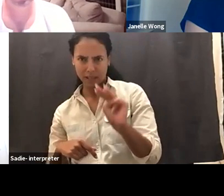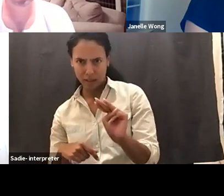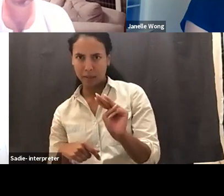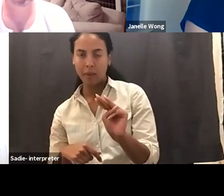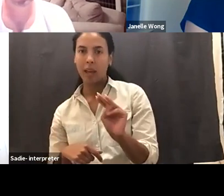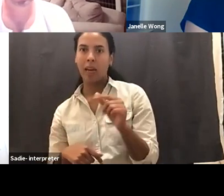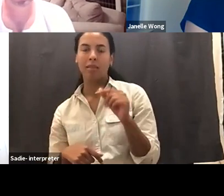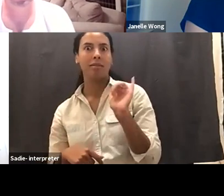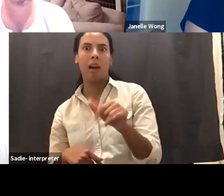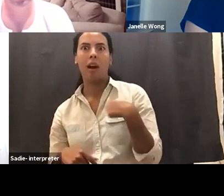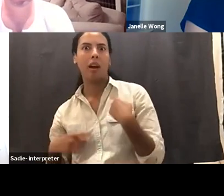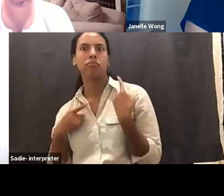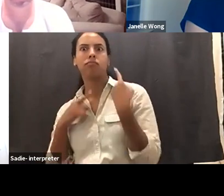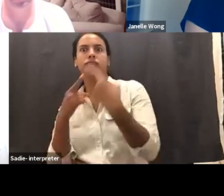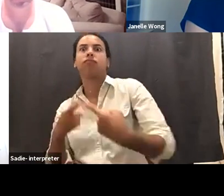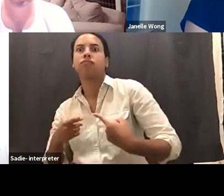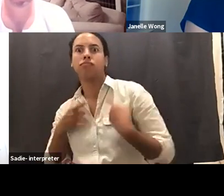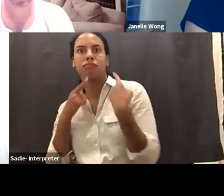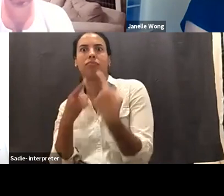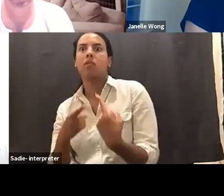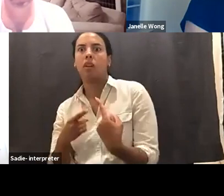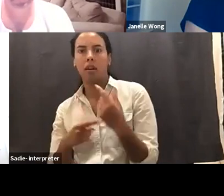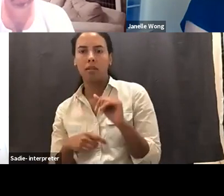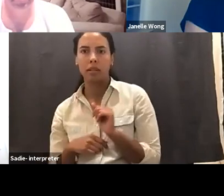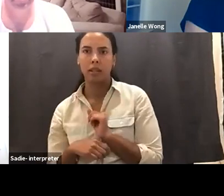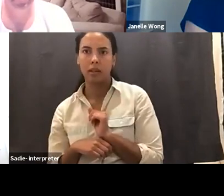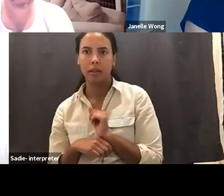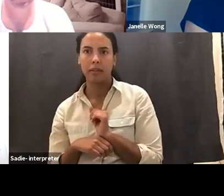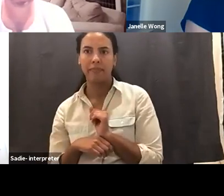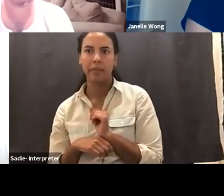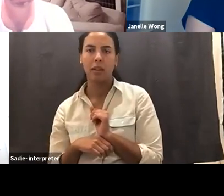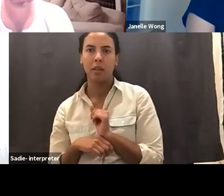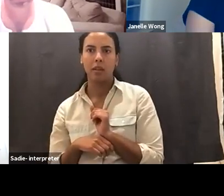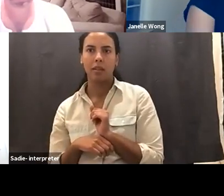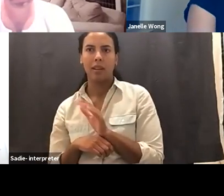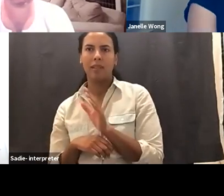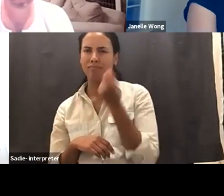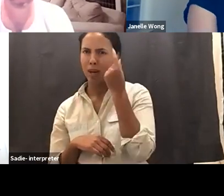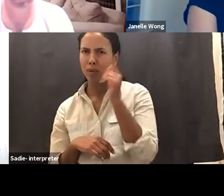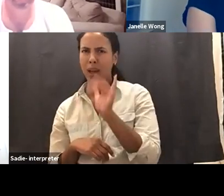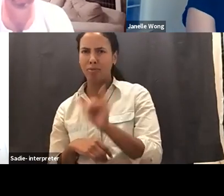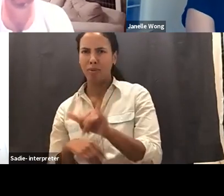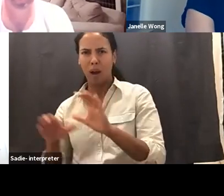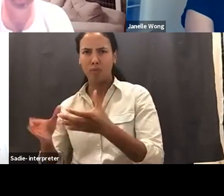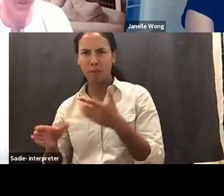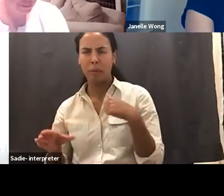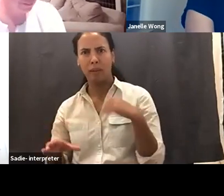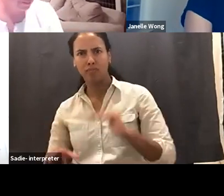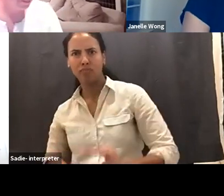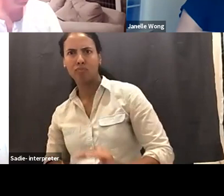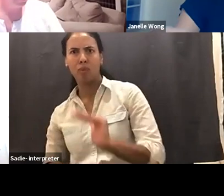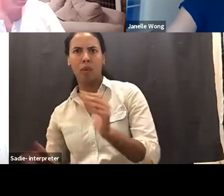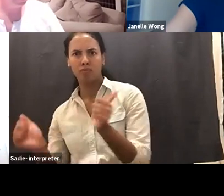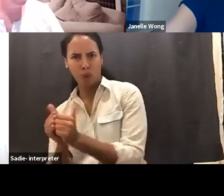I had been like somewhat conscious of it because I think I've grown up in a lot of those spaces as well. But I was surprised that like